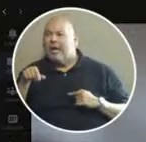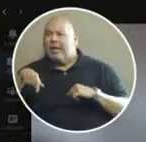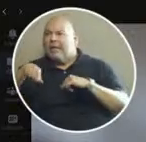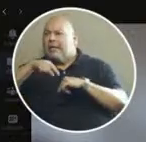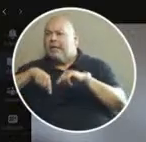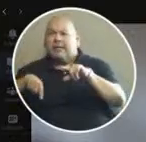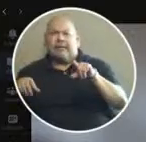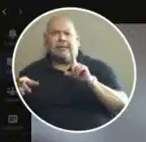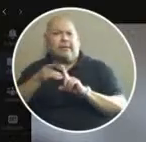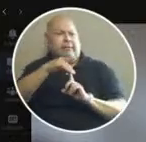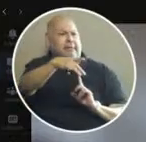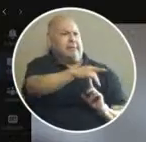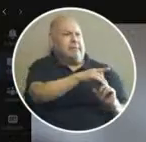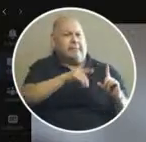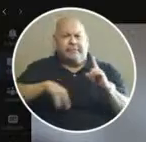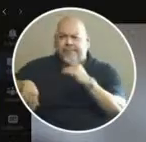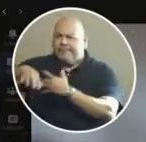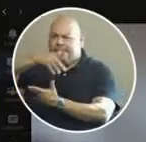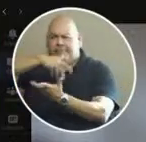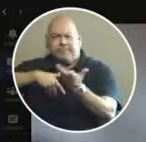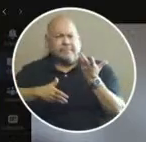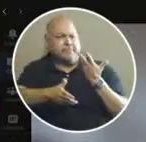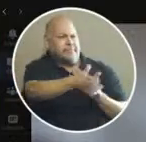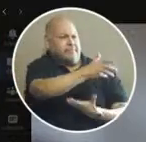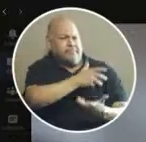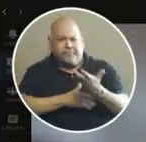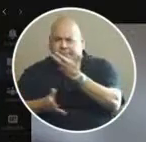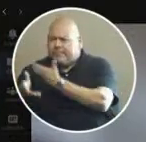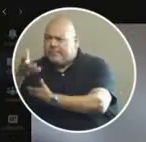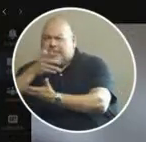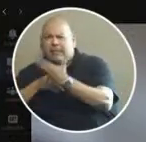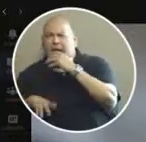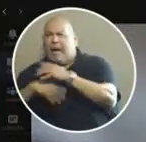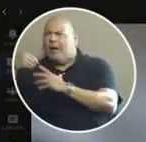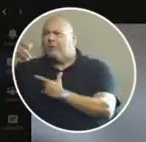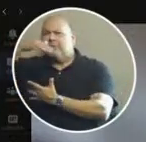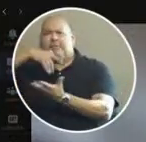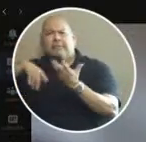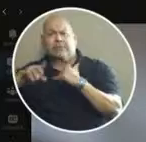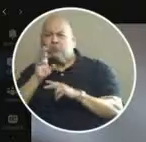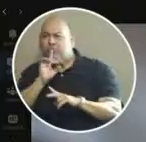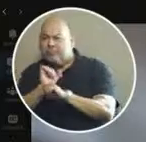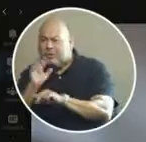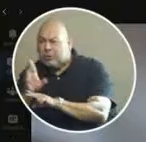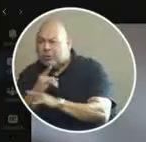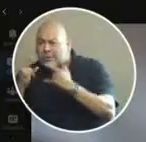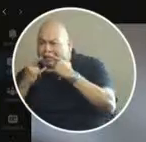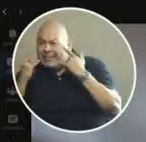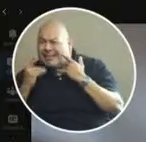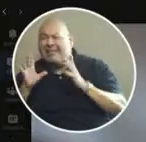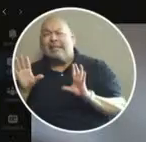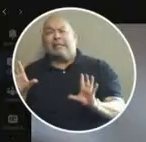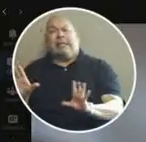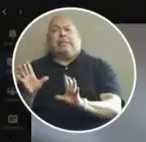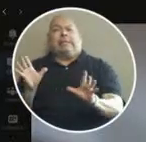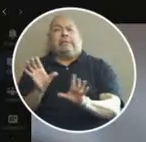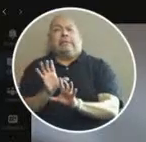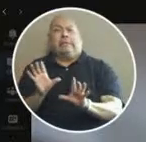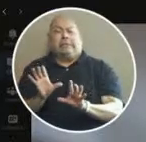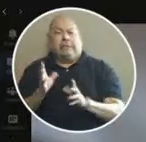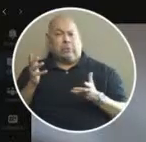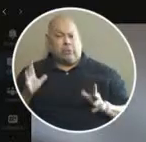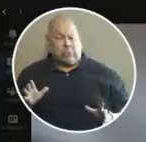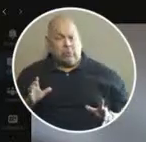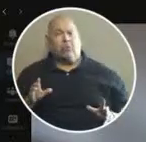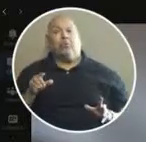the contact has been, you know, what relationship they've had in the community and so forth. And so we know at public, you're given